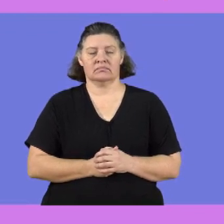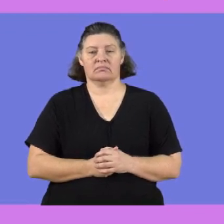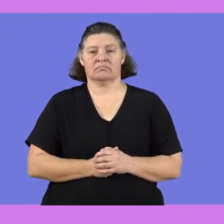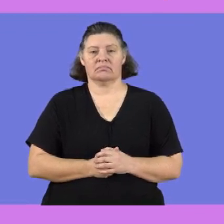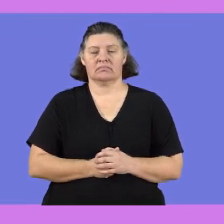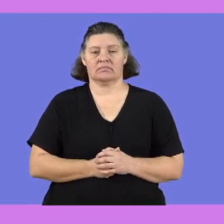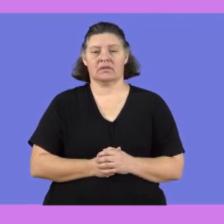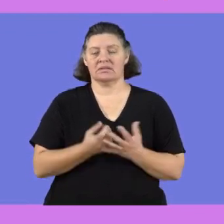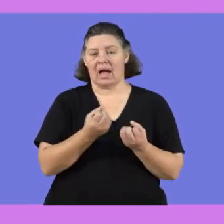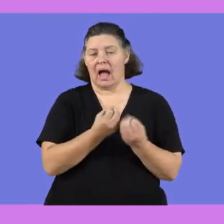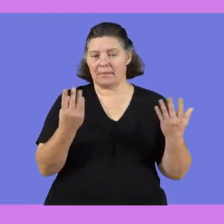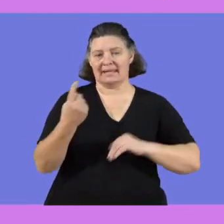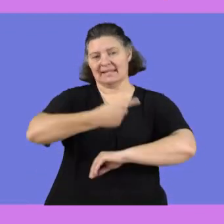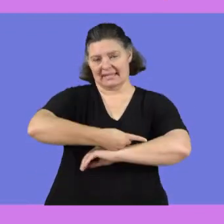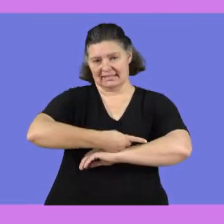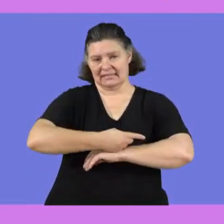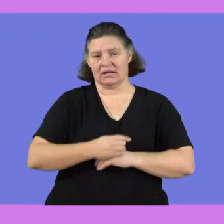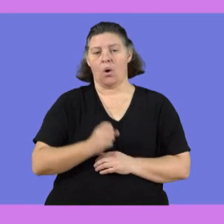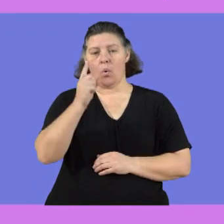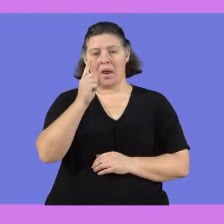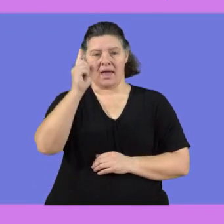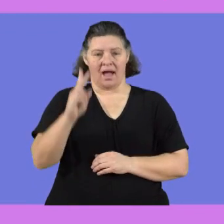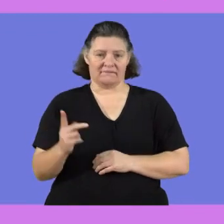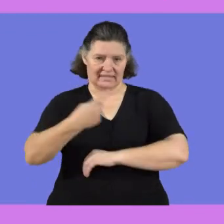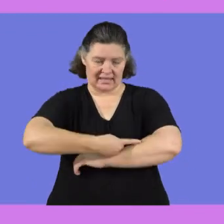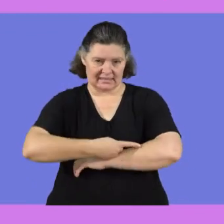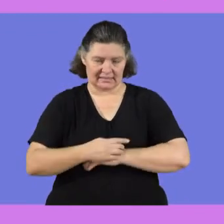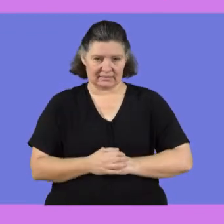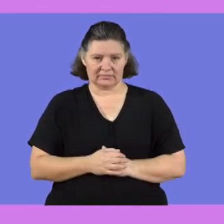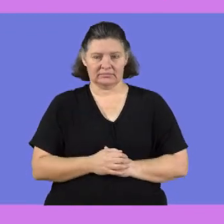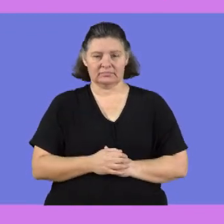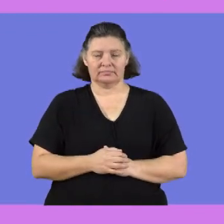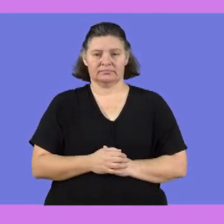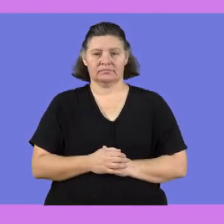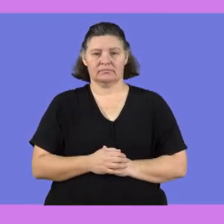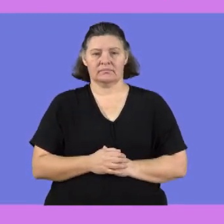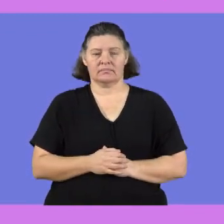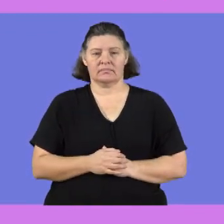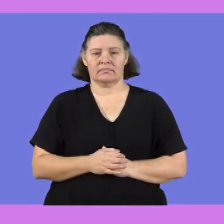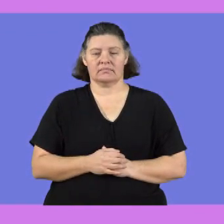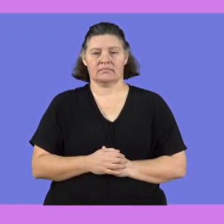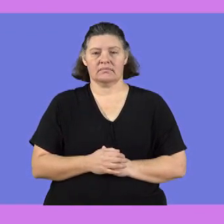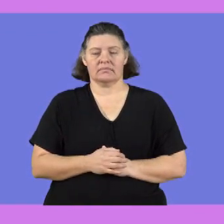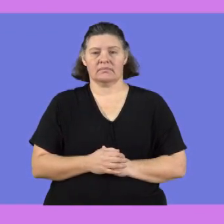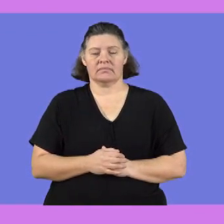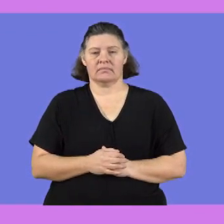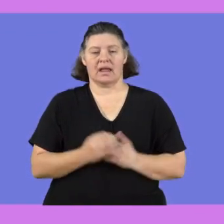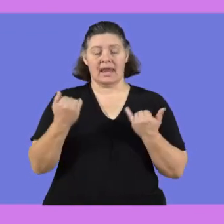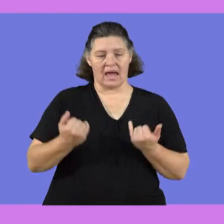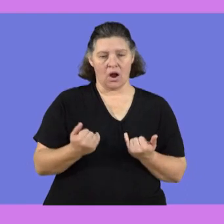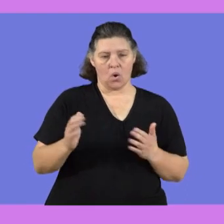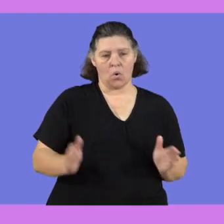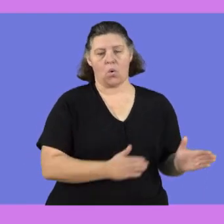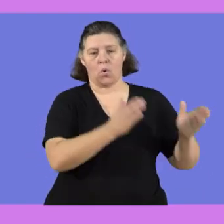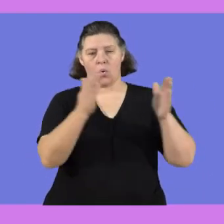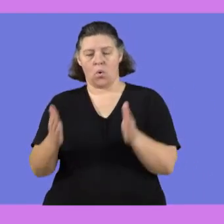1,5. That is the number of days, 1.5 days. Okay, so now let